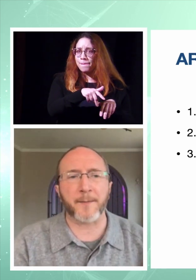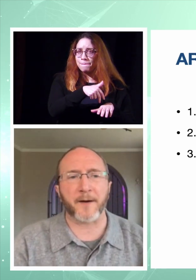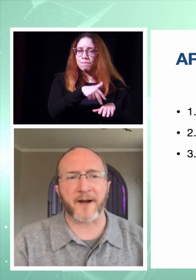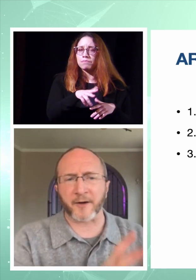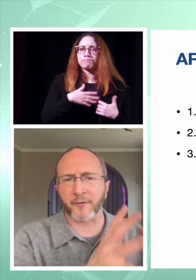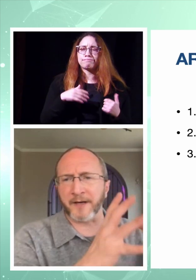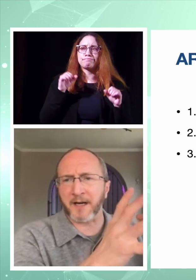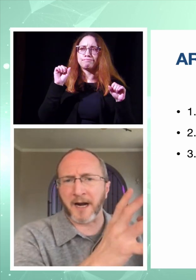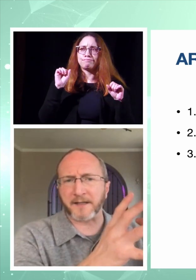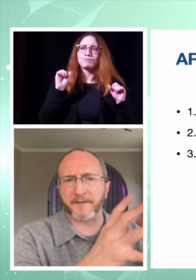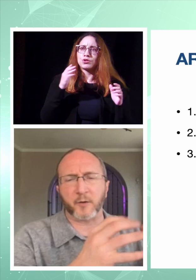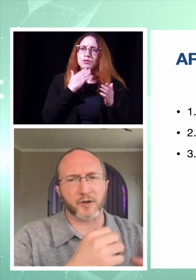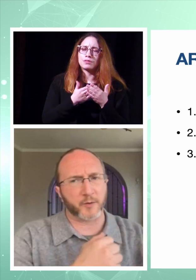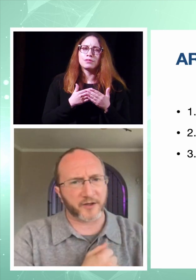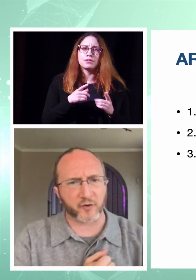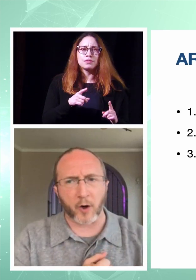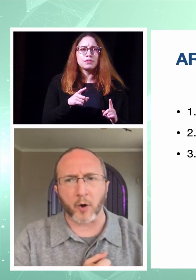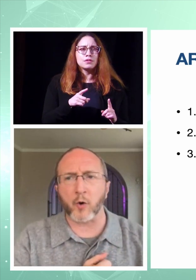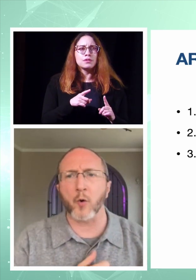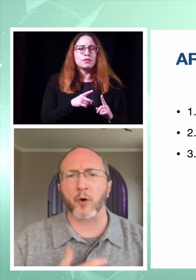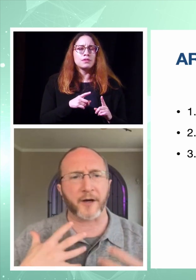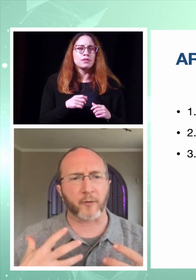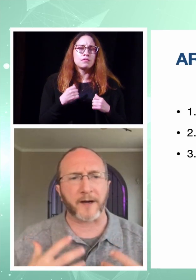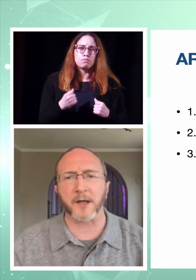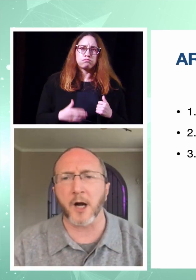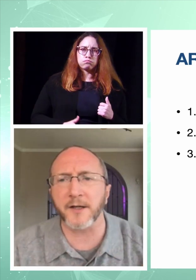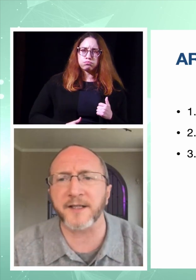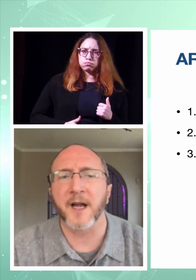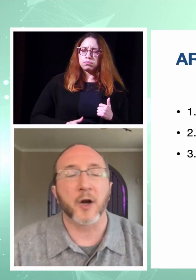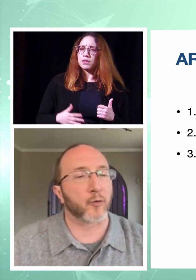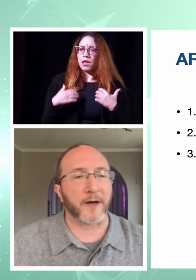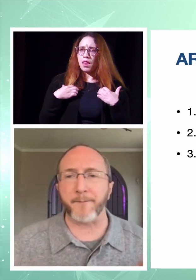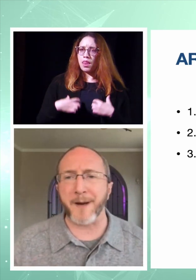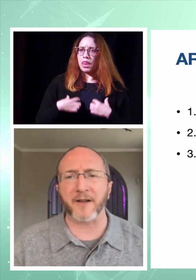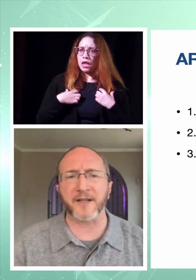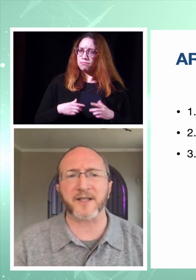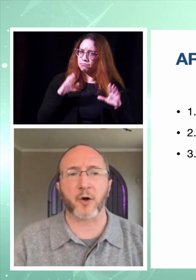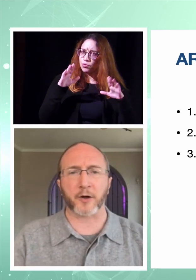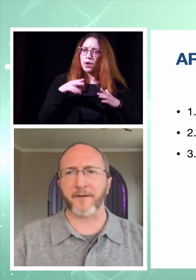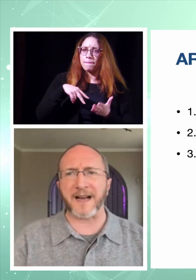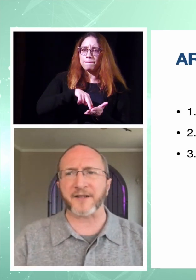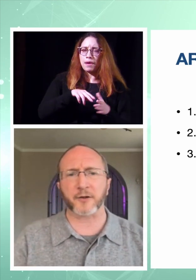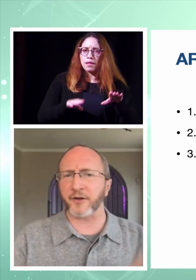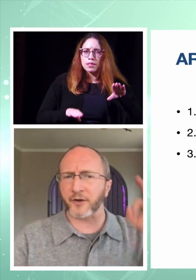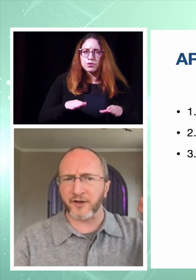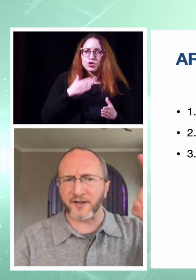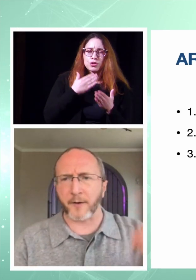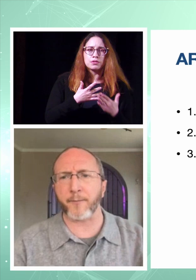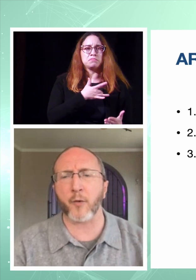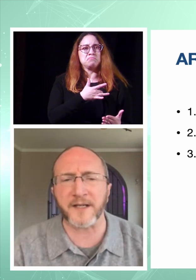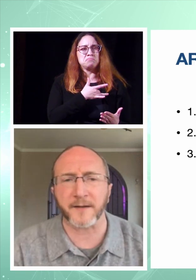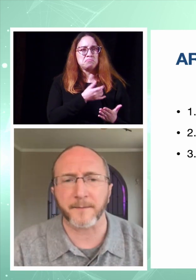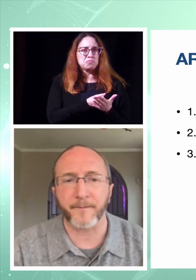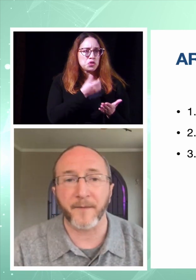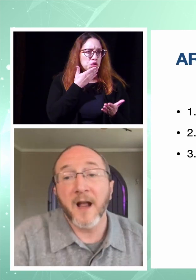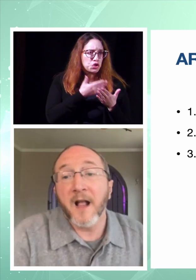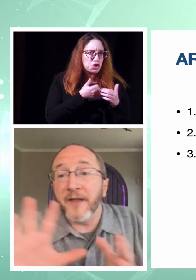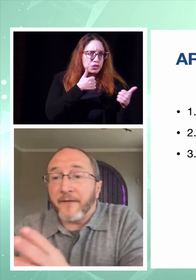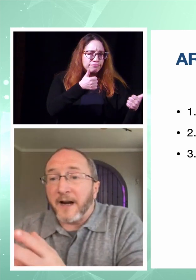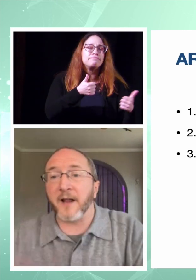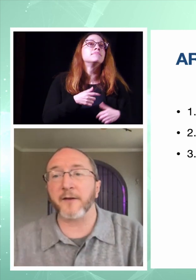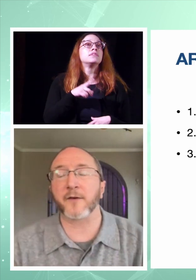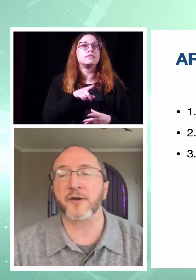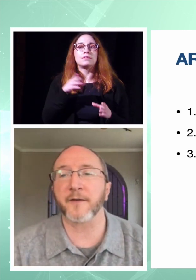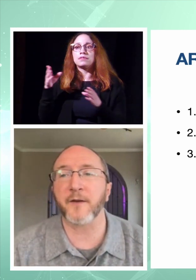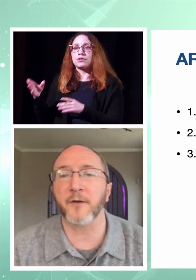ship shape. I've got a Greek goddess of sorts with a strong core and great lungs, great balance, cardiovascular endurance is on point. Then